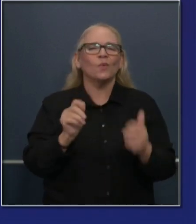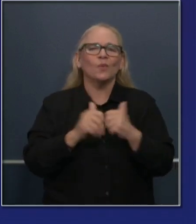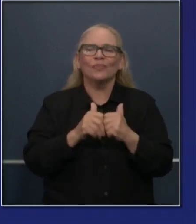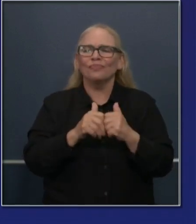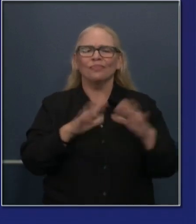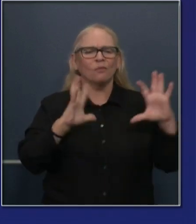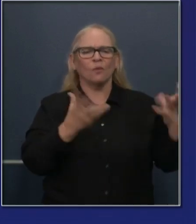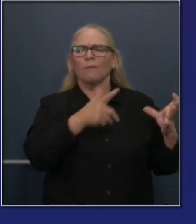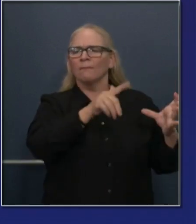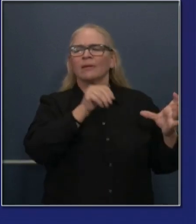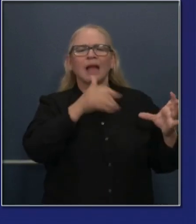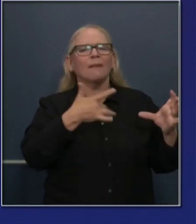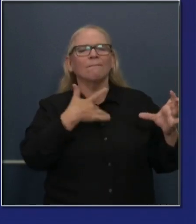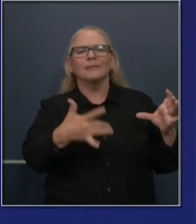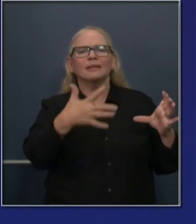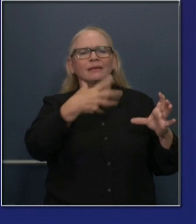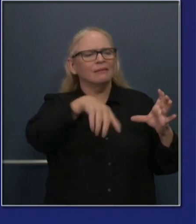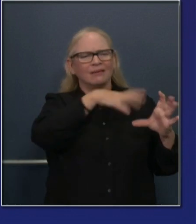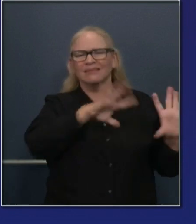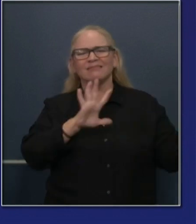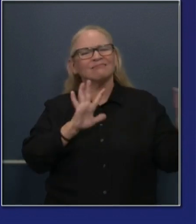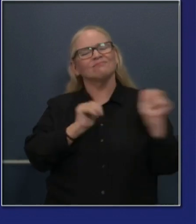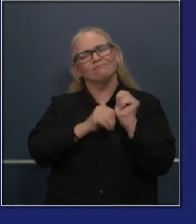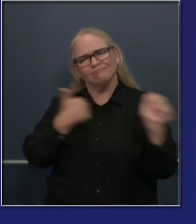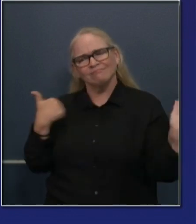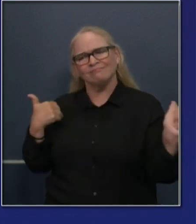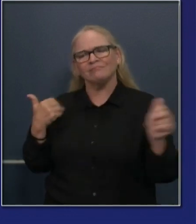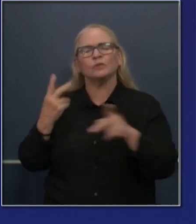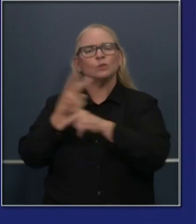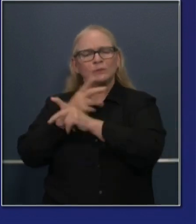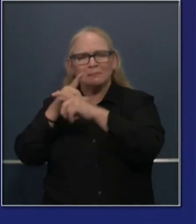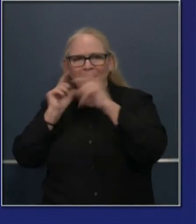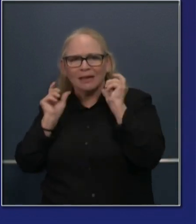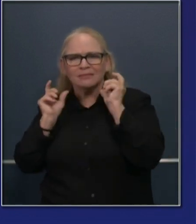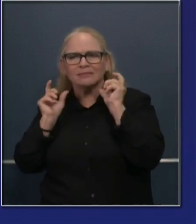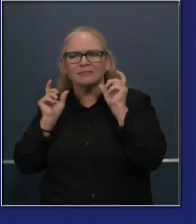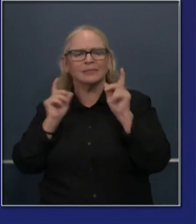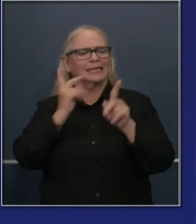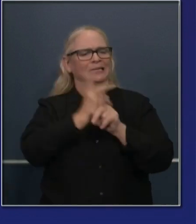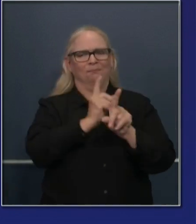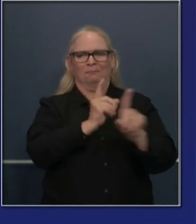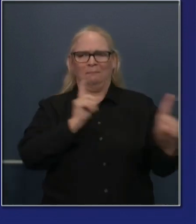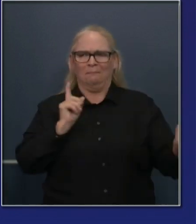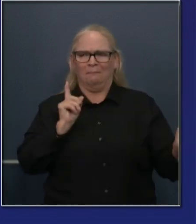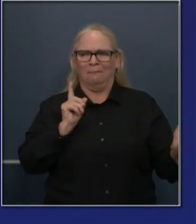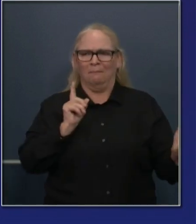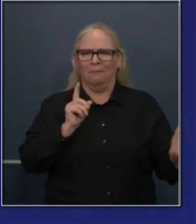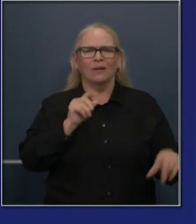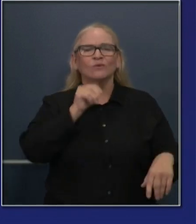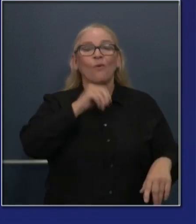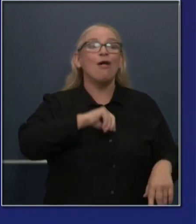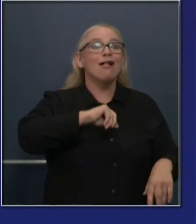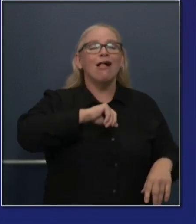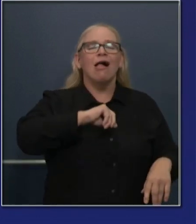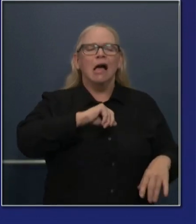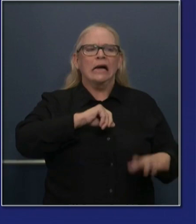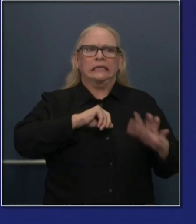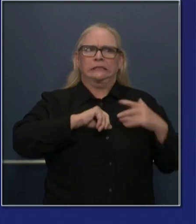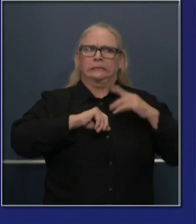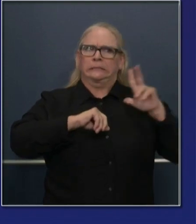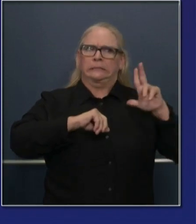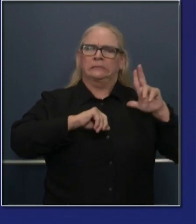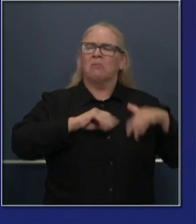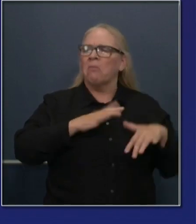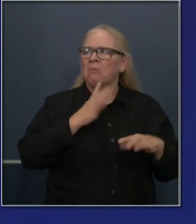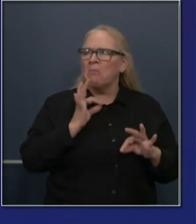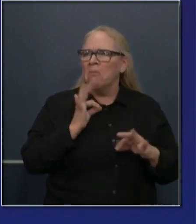but to wear the masks, physically distance, don't let down your guard. Let me just close by saying this. As relates to letting down our